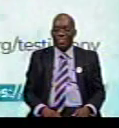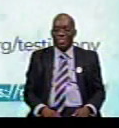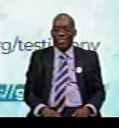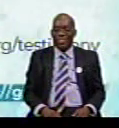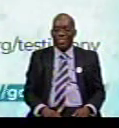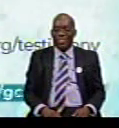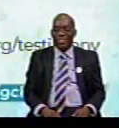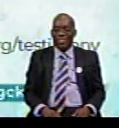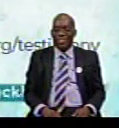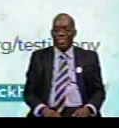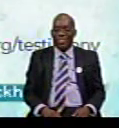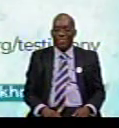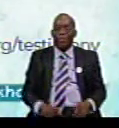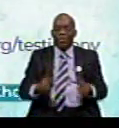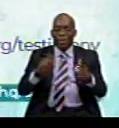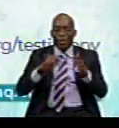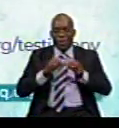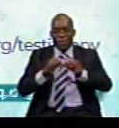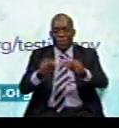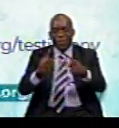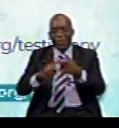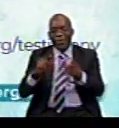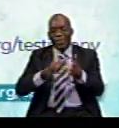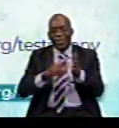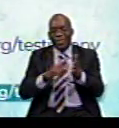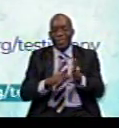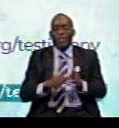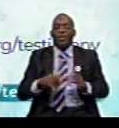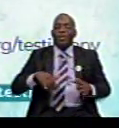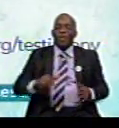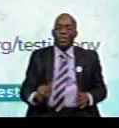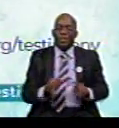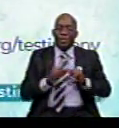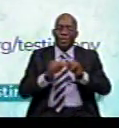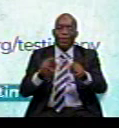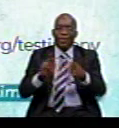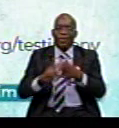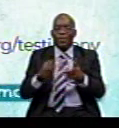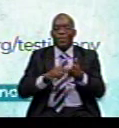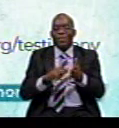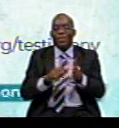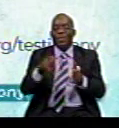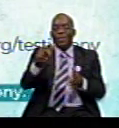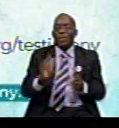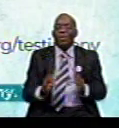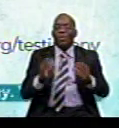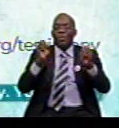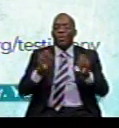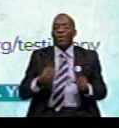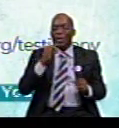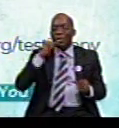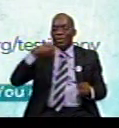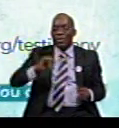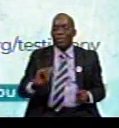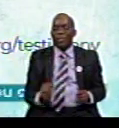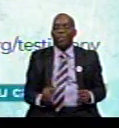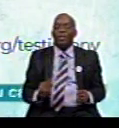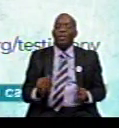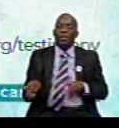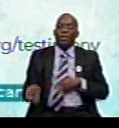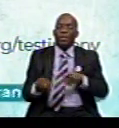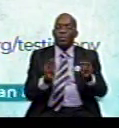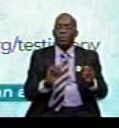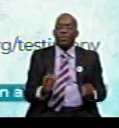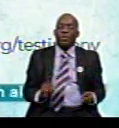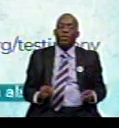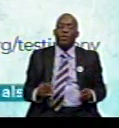Lord. Continue to shake. Still continue to shake. God's power is still moving. We are waiting for your